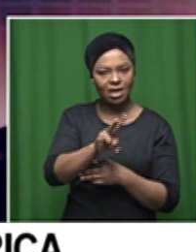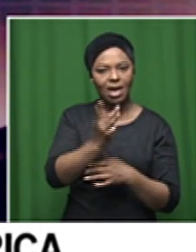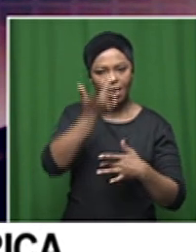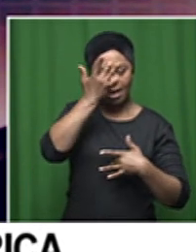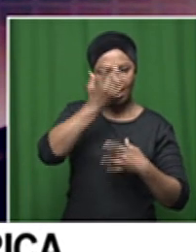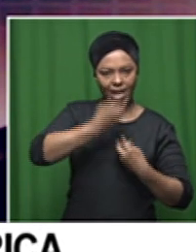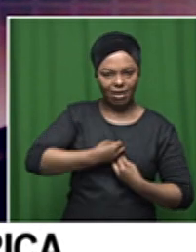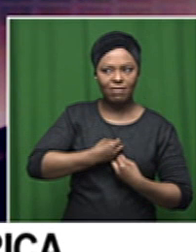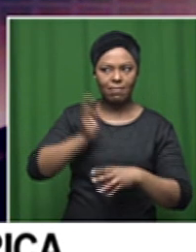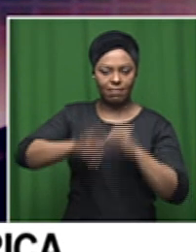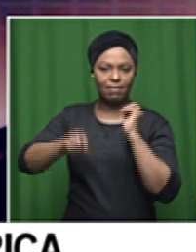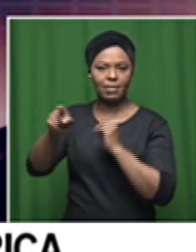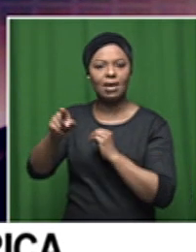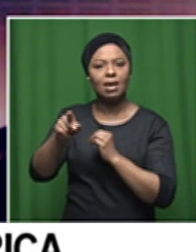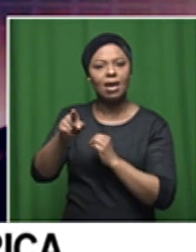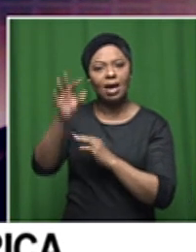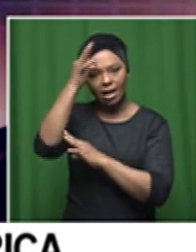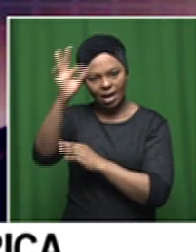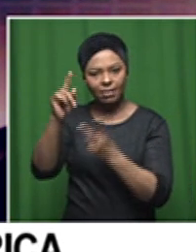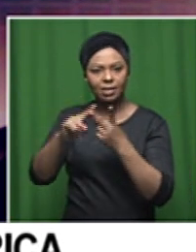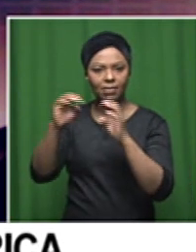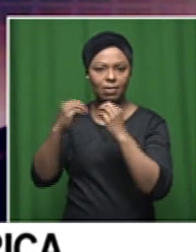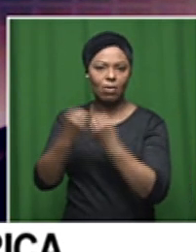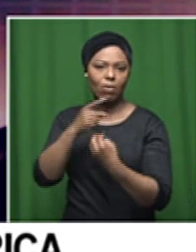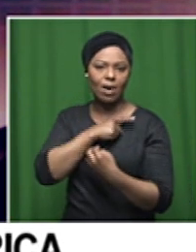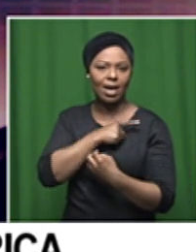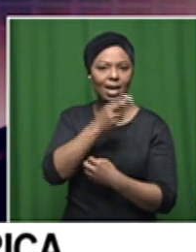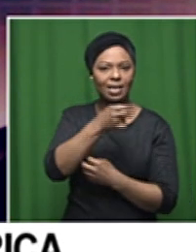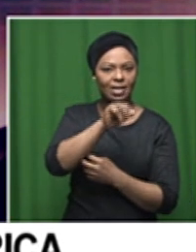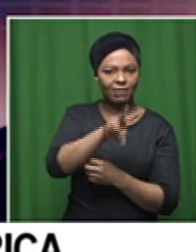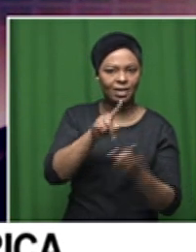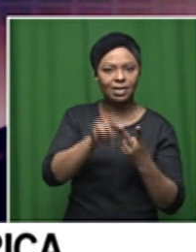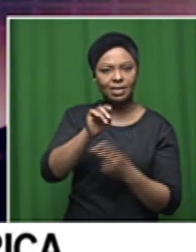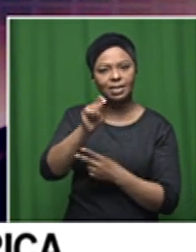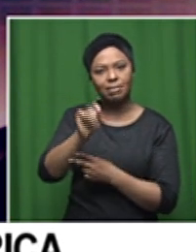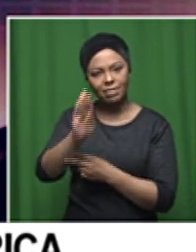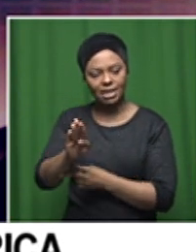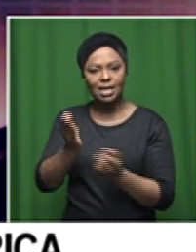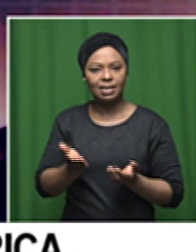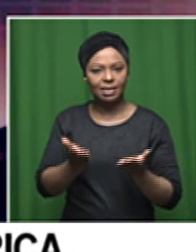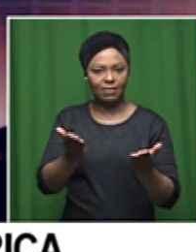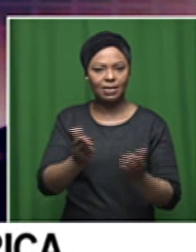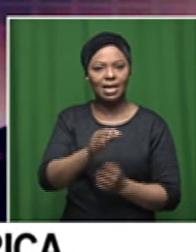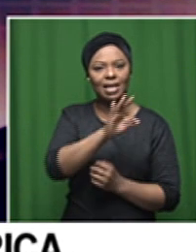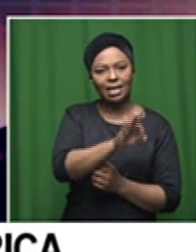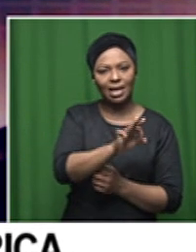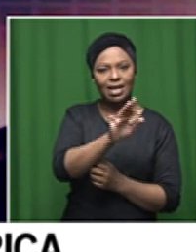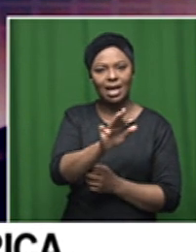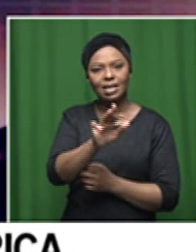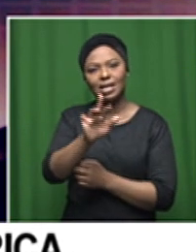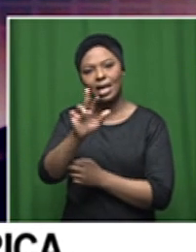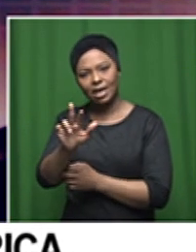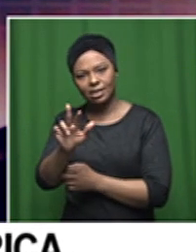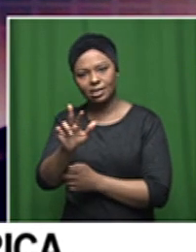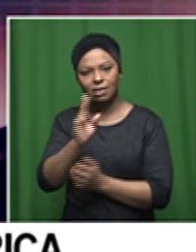aid agencies accountable and together improve HIV and TB service delivery. Now, the report states that there were 398